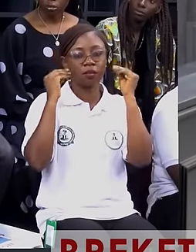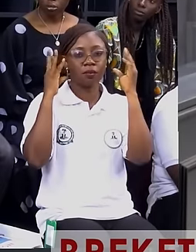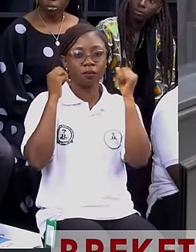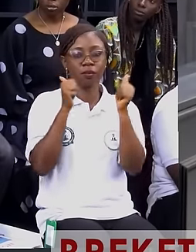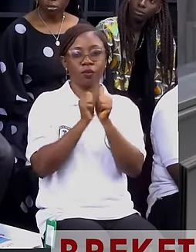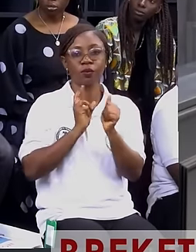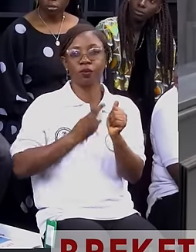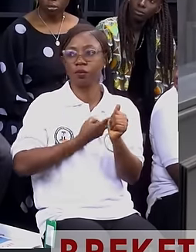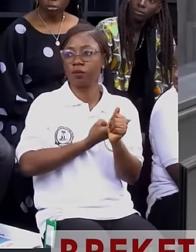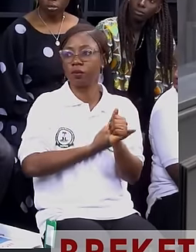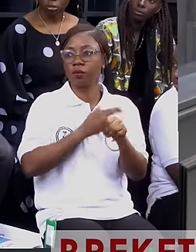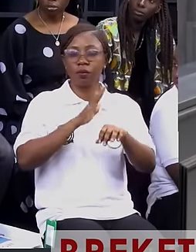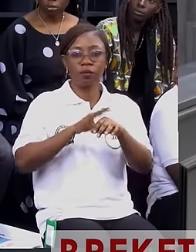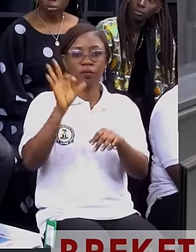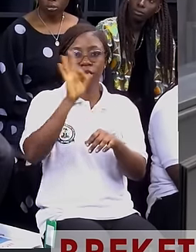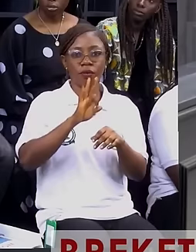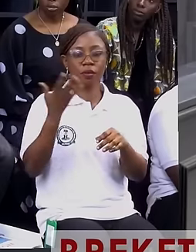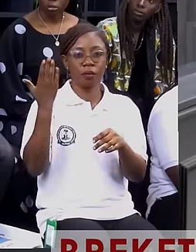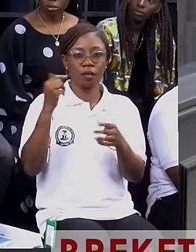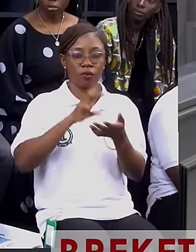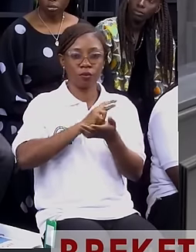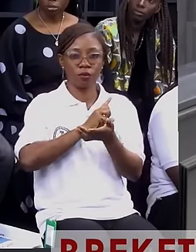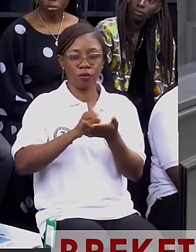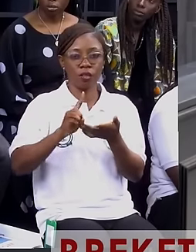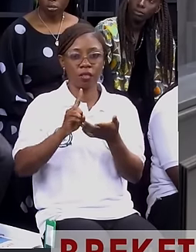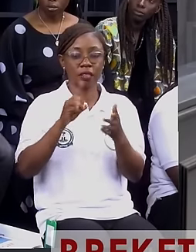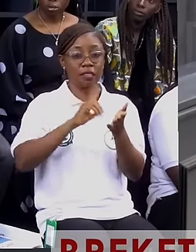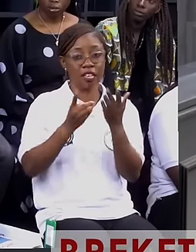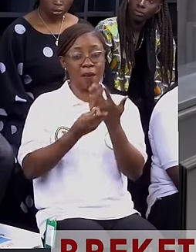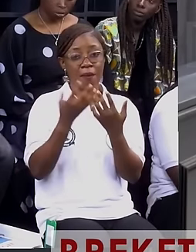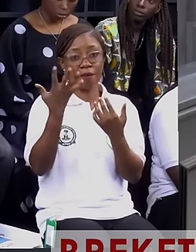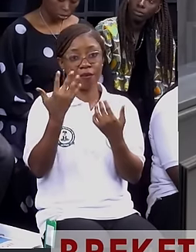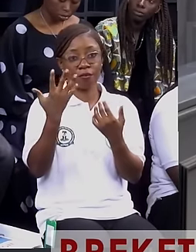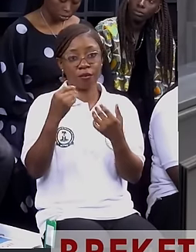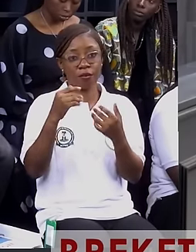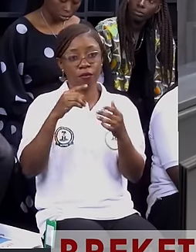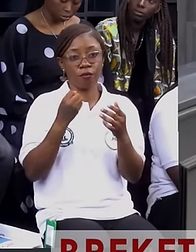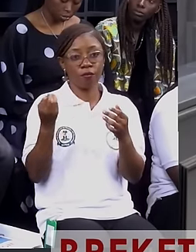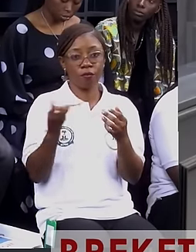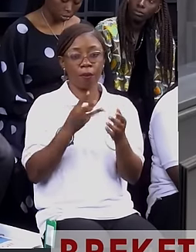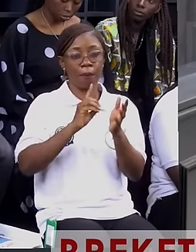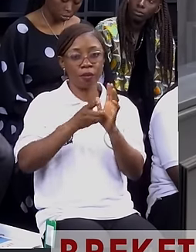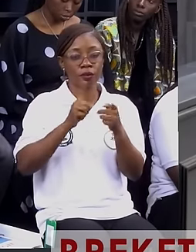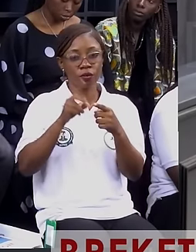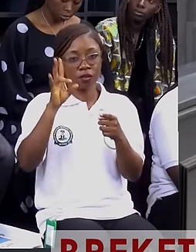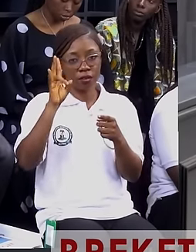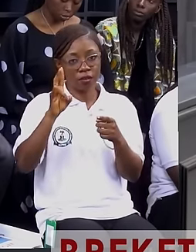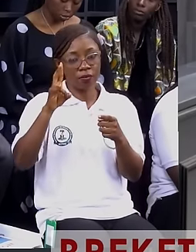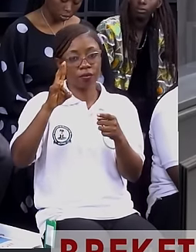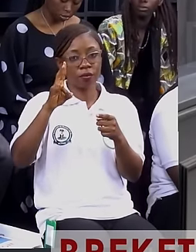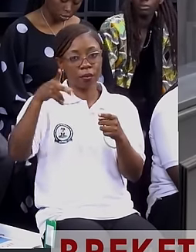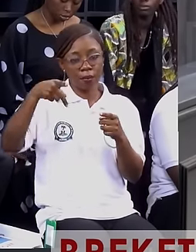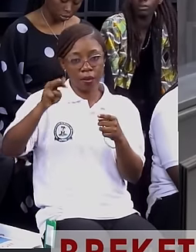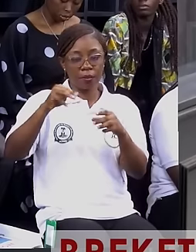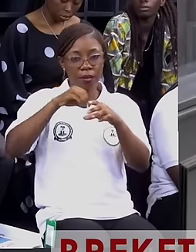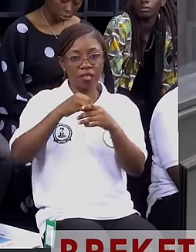Okay. On Friday, last week, December 15, 3 minutes to 7 p.m. In the evening.